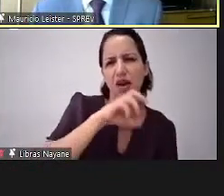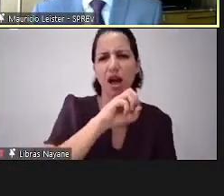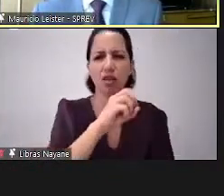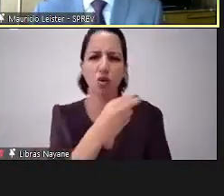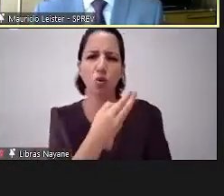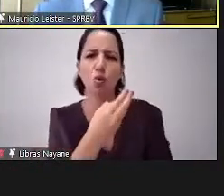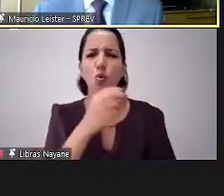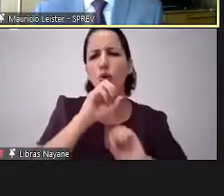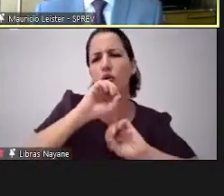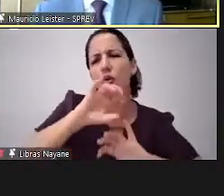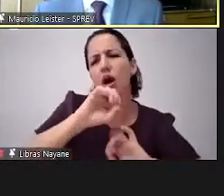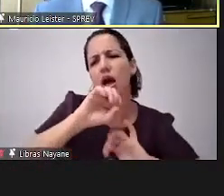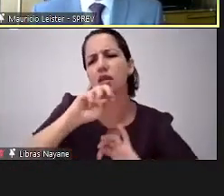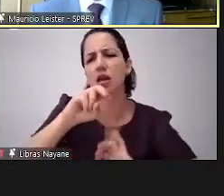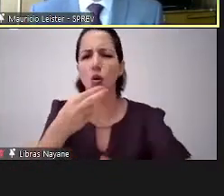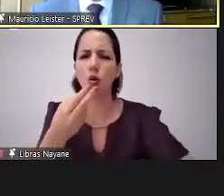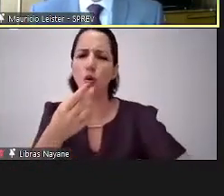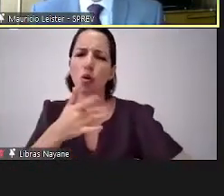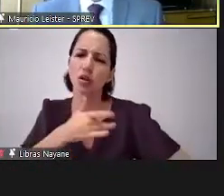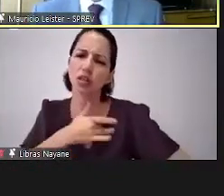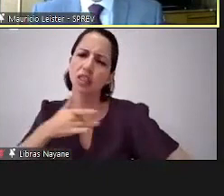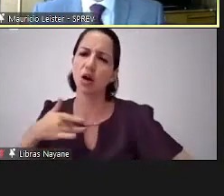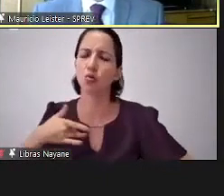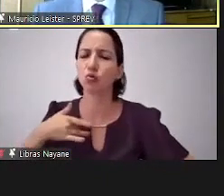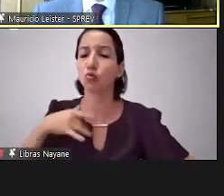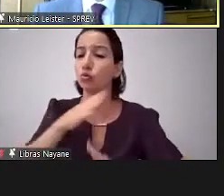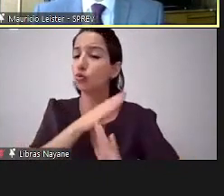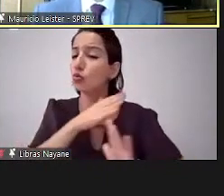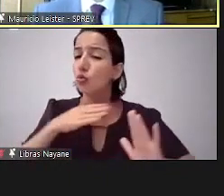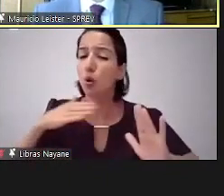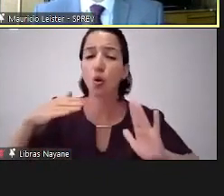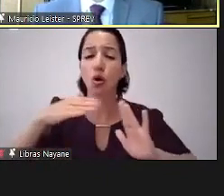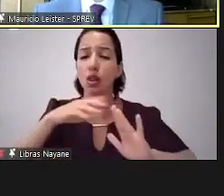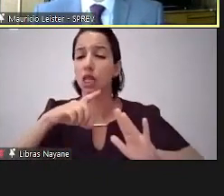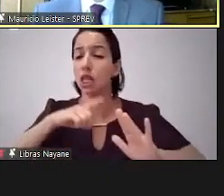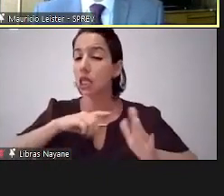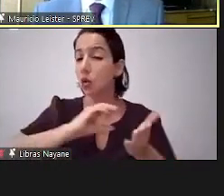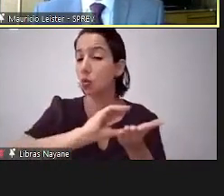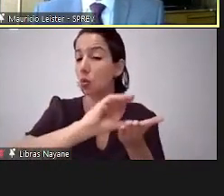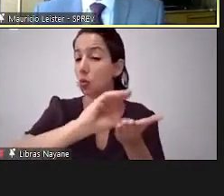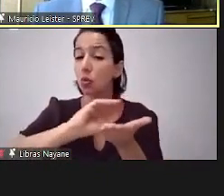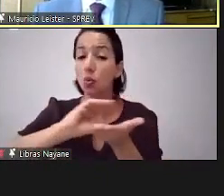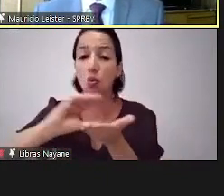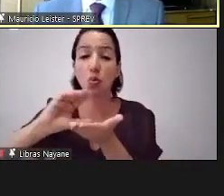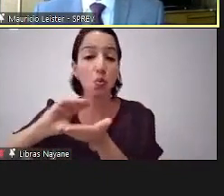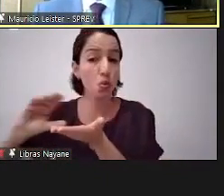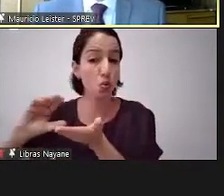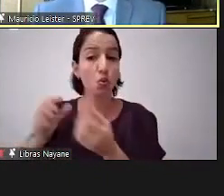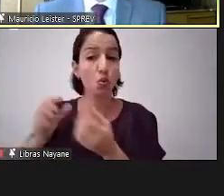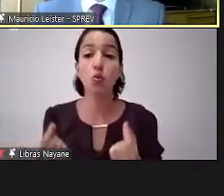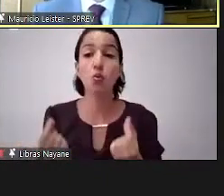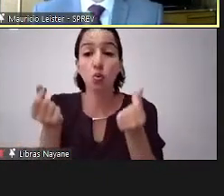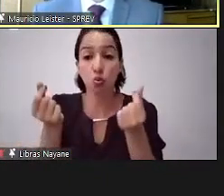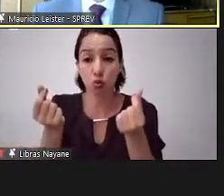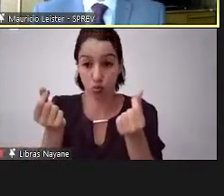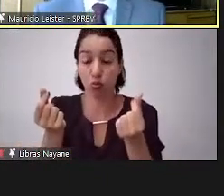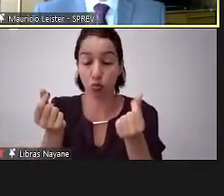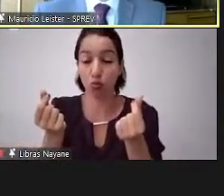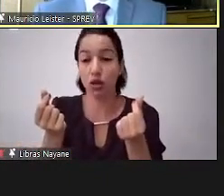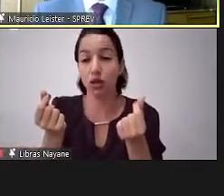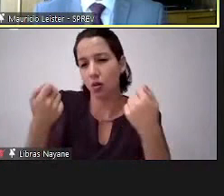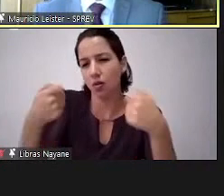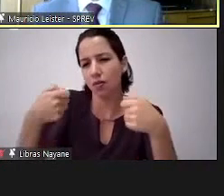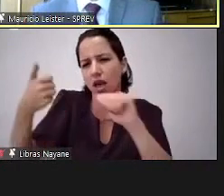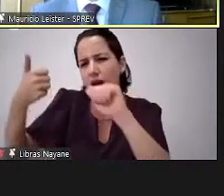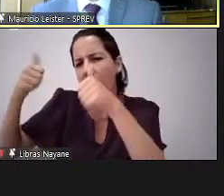being the education, health, or the social security reform,